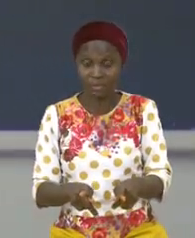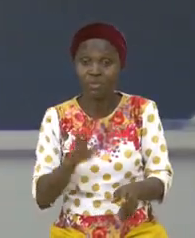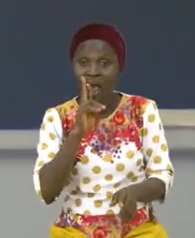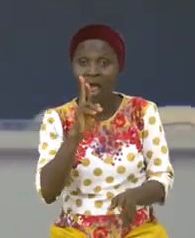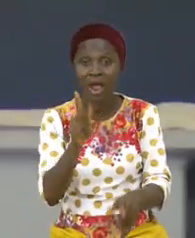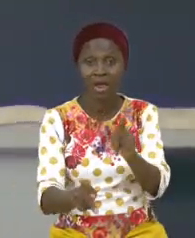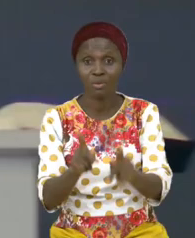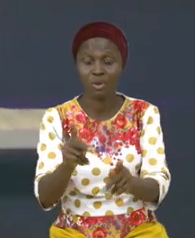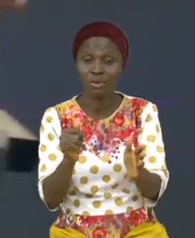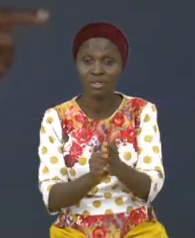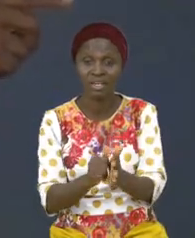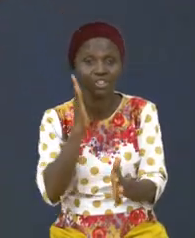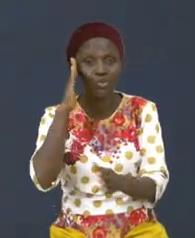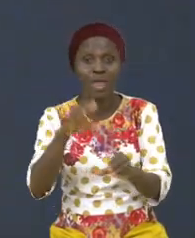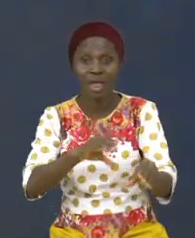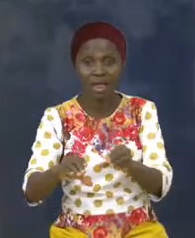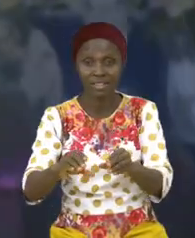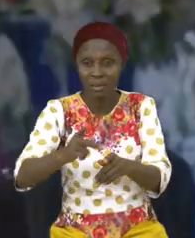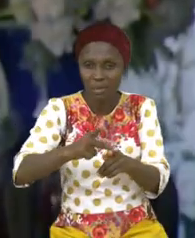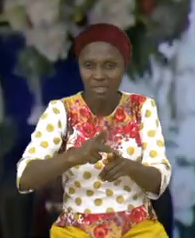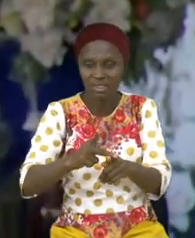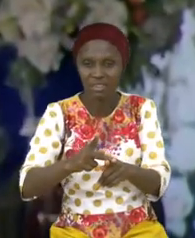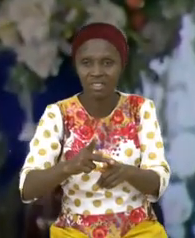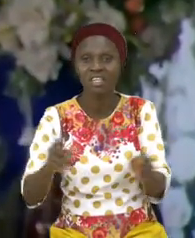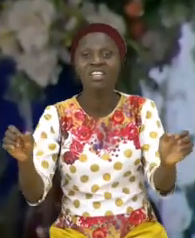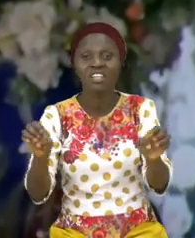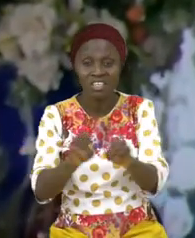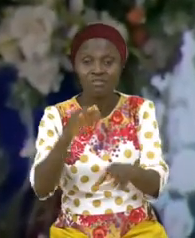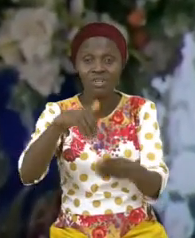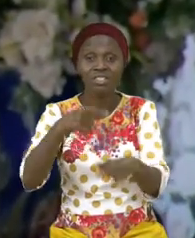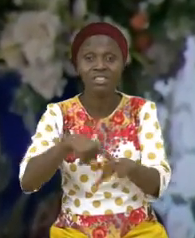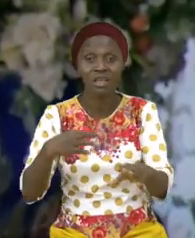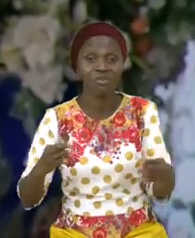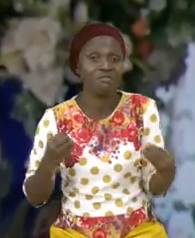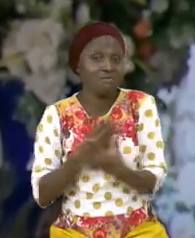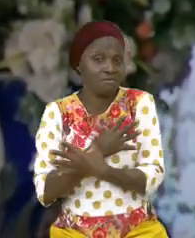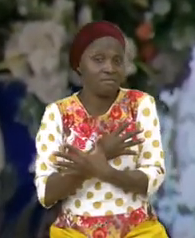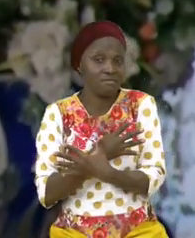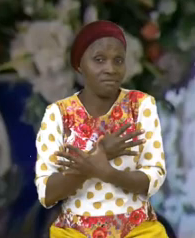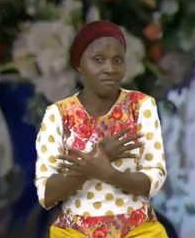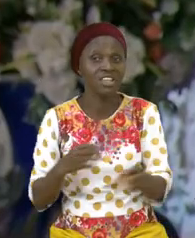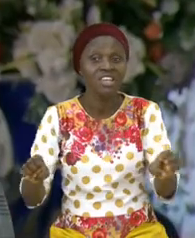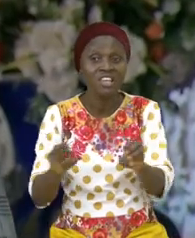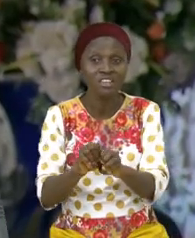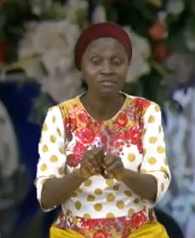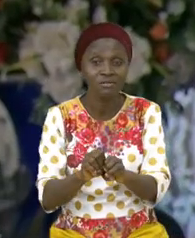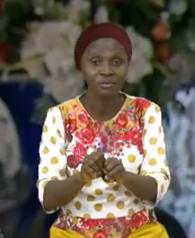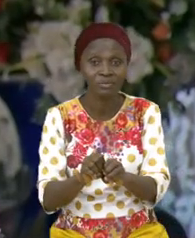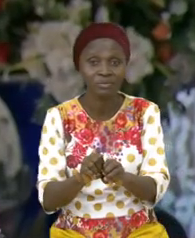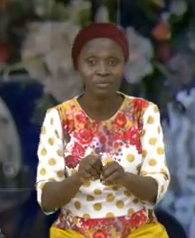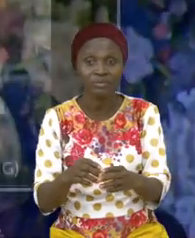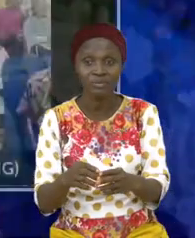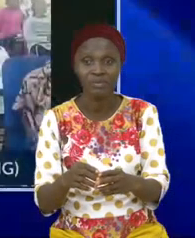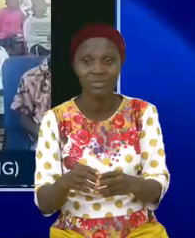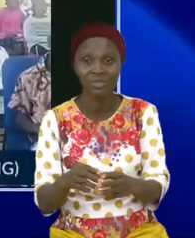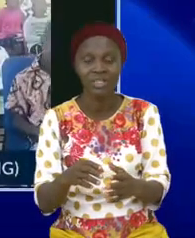people that will act in spite of being scared. Even an athlete, he